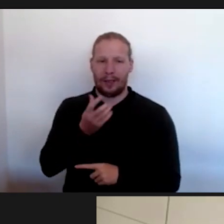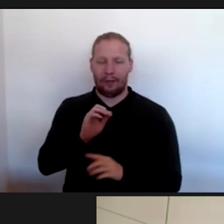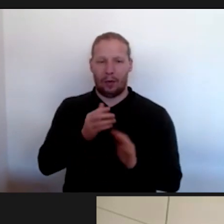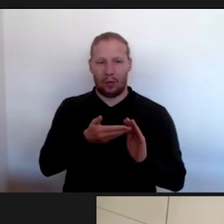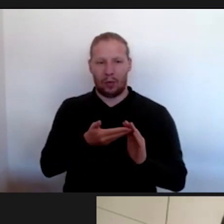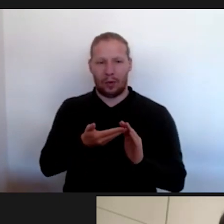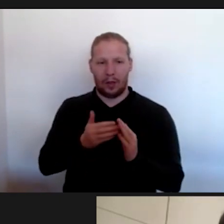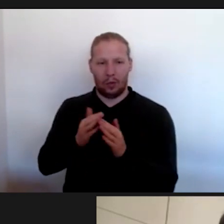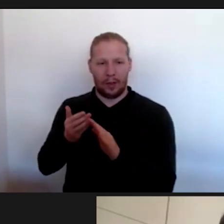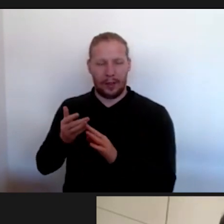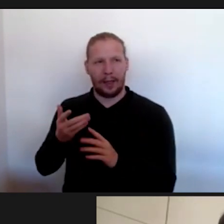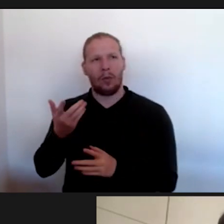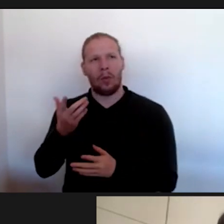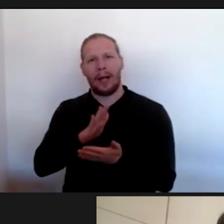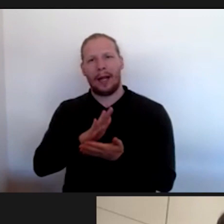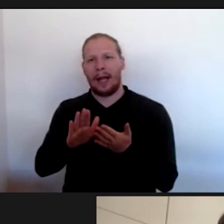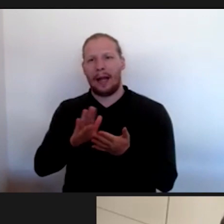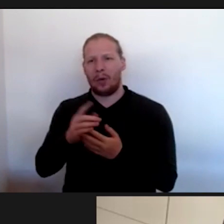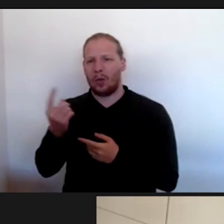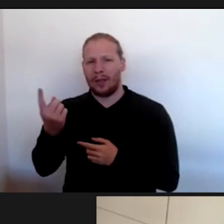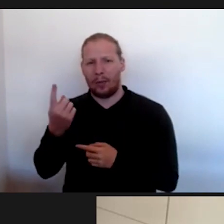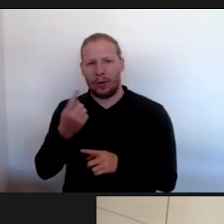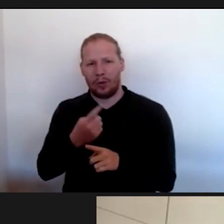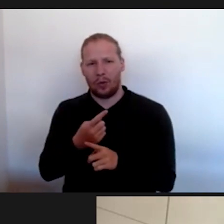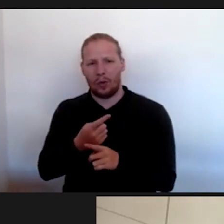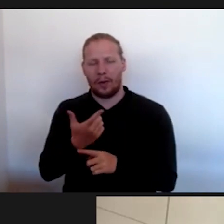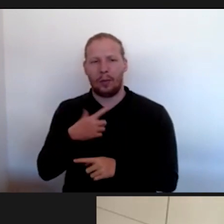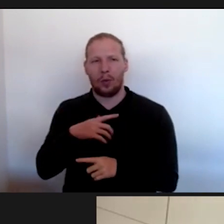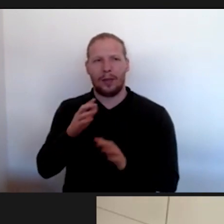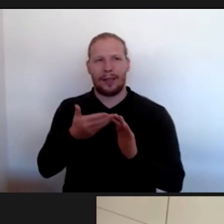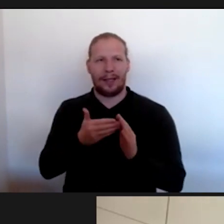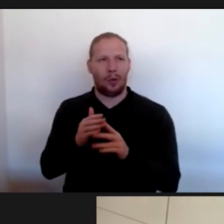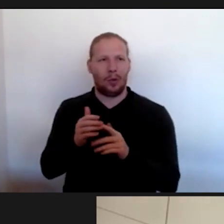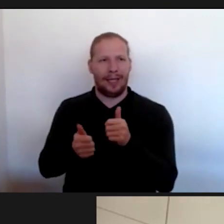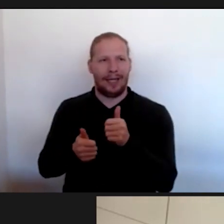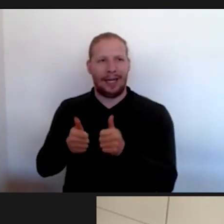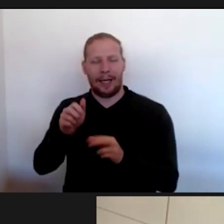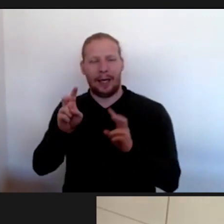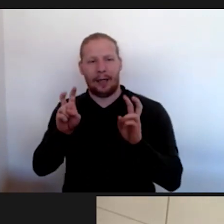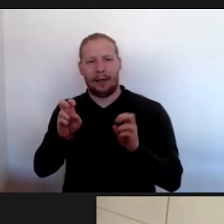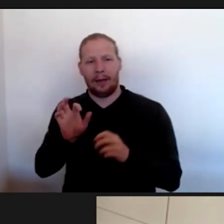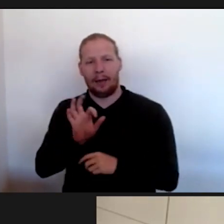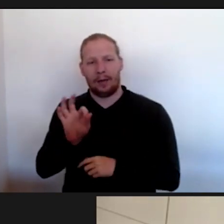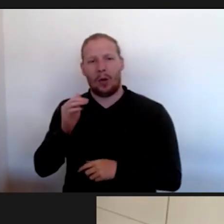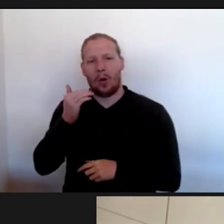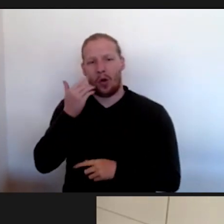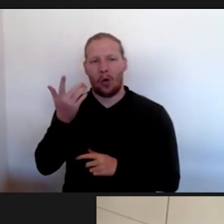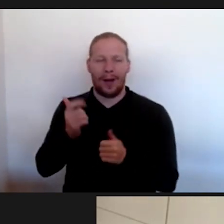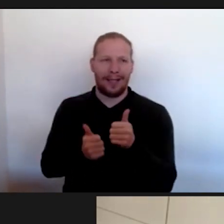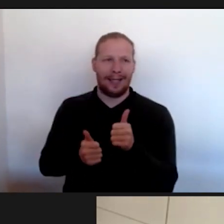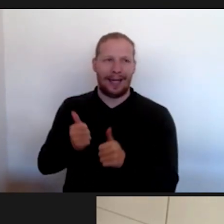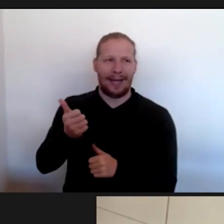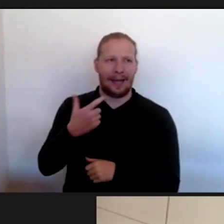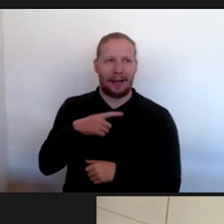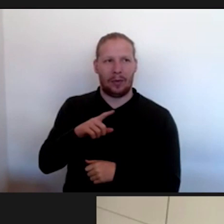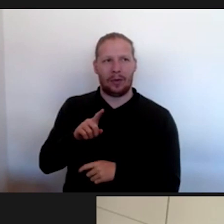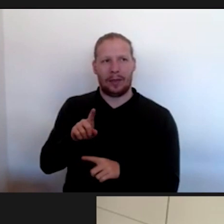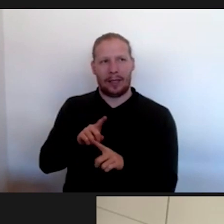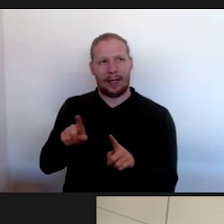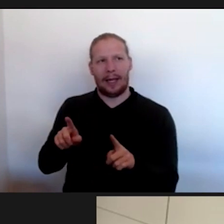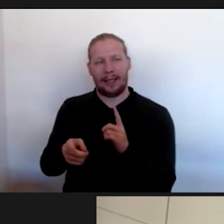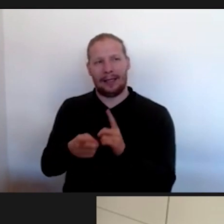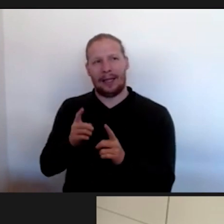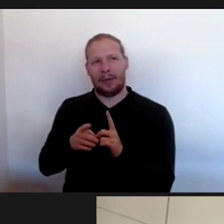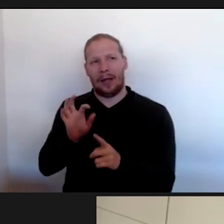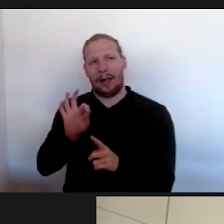or Hafsa, community leaders are not always community leaders, because they don't go back to communities to ask anything. So being very careful about